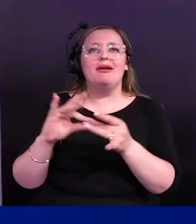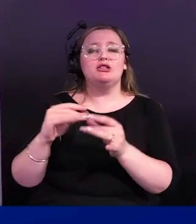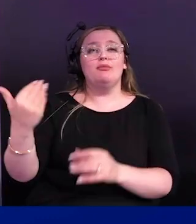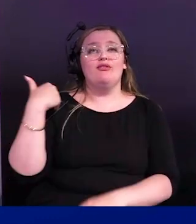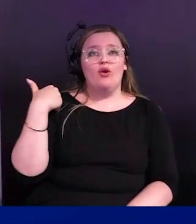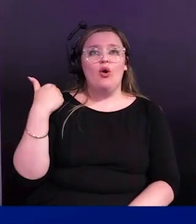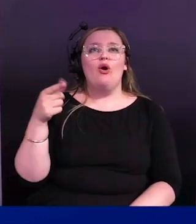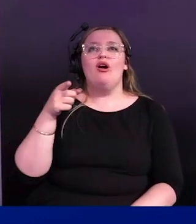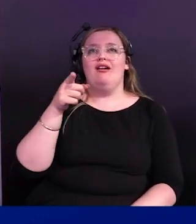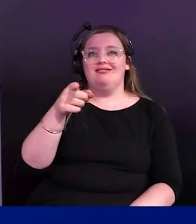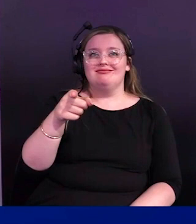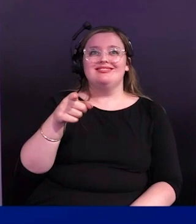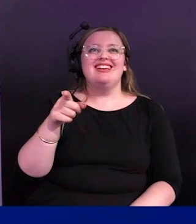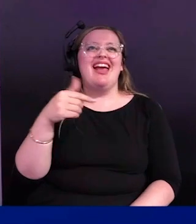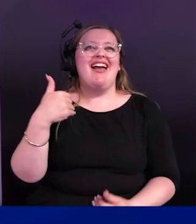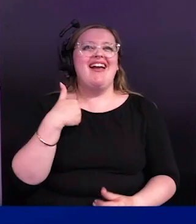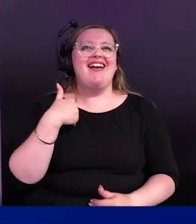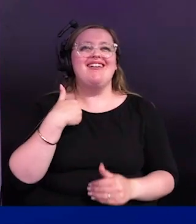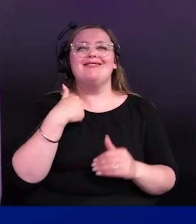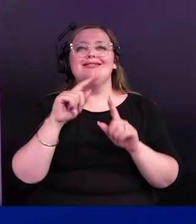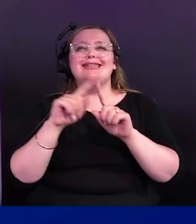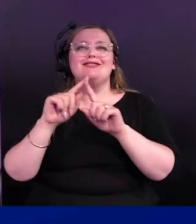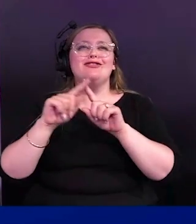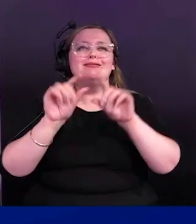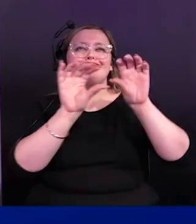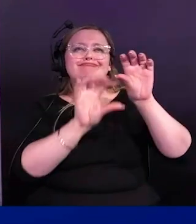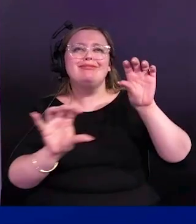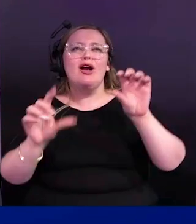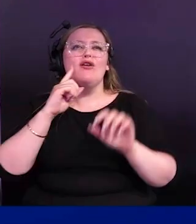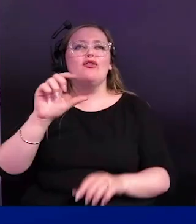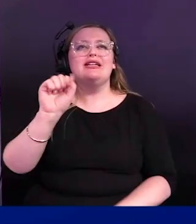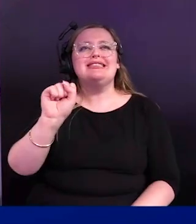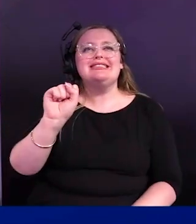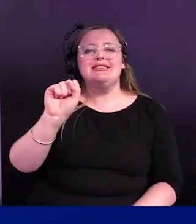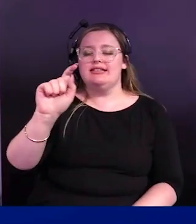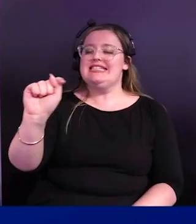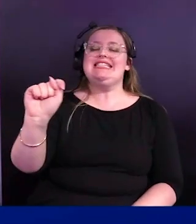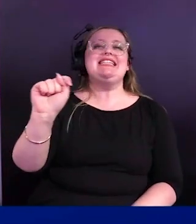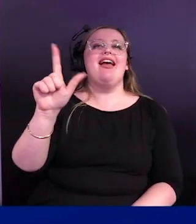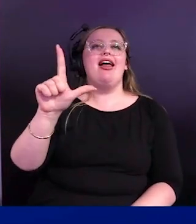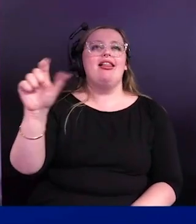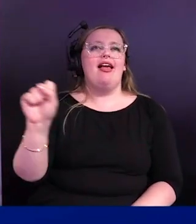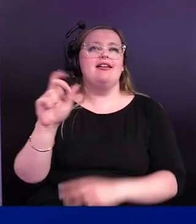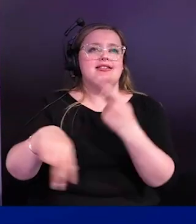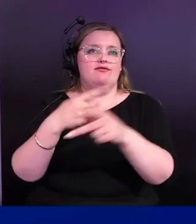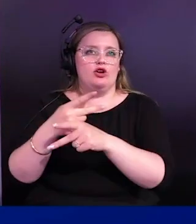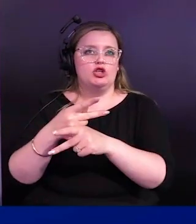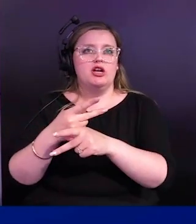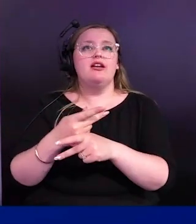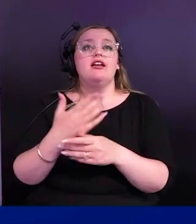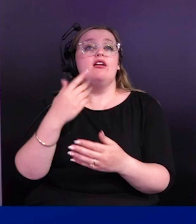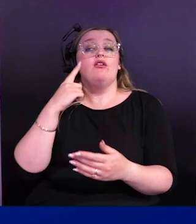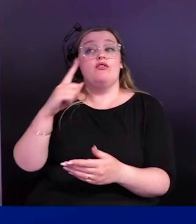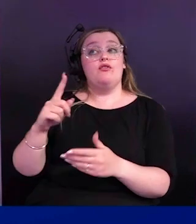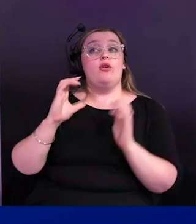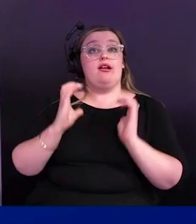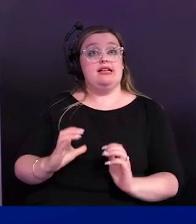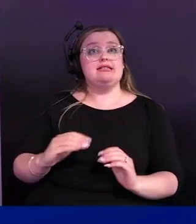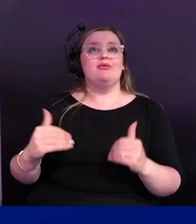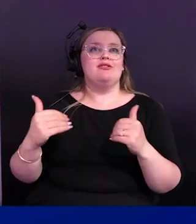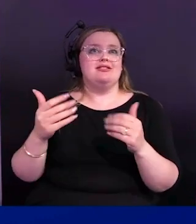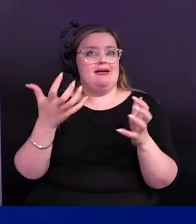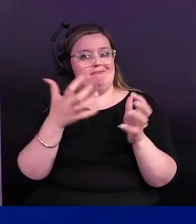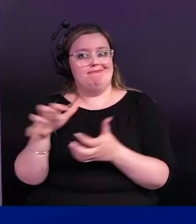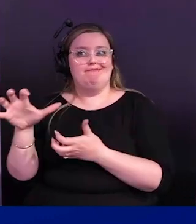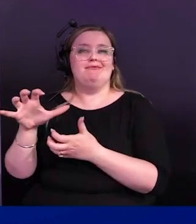dashboard here, or these widgets for TLS version, is important for a lot of customers that are on some type of migration for compliance to make sure that they're using